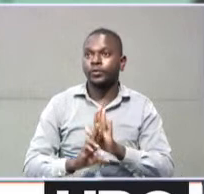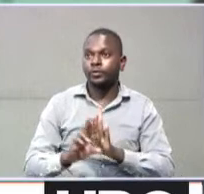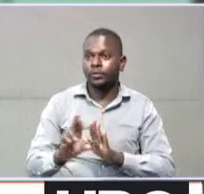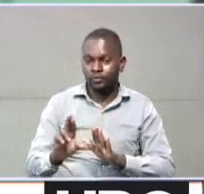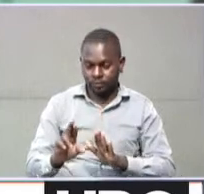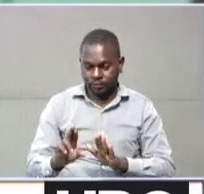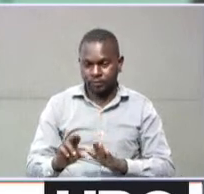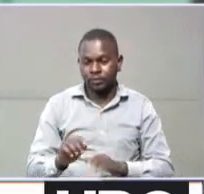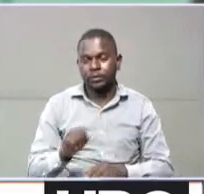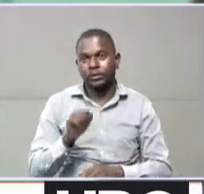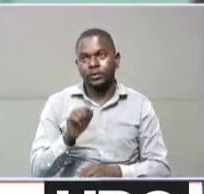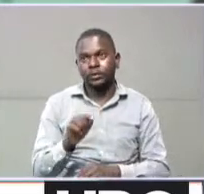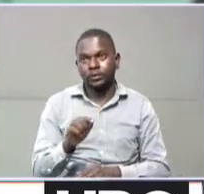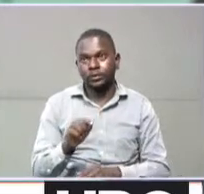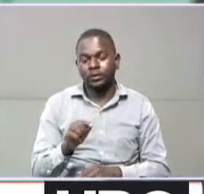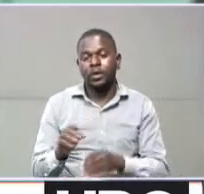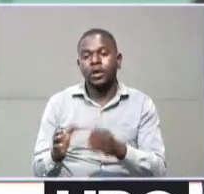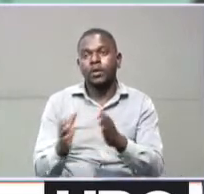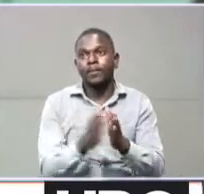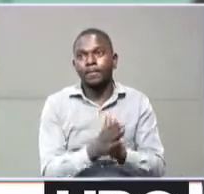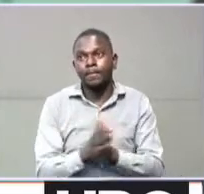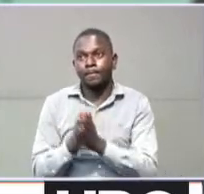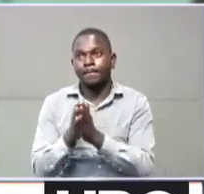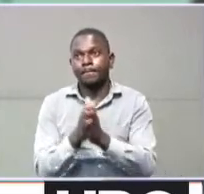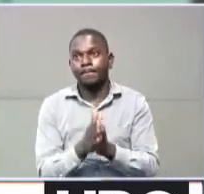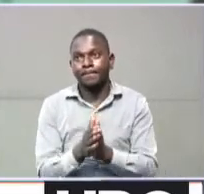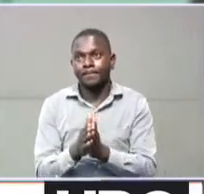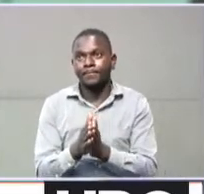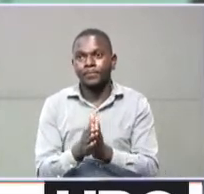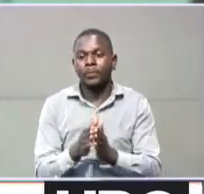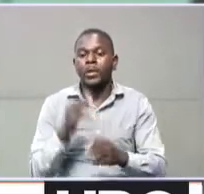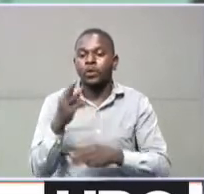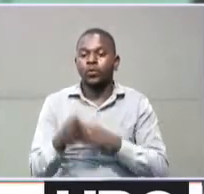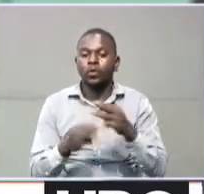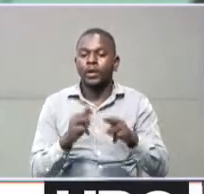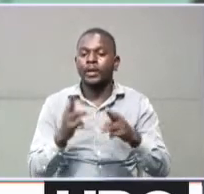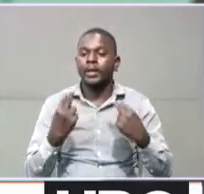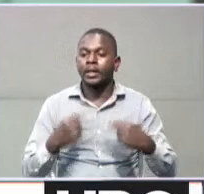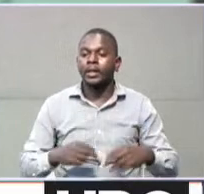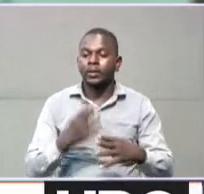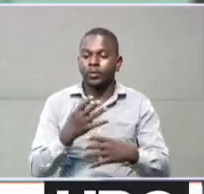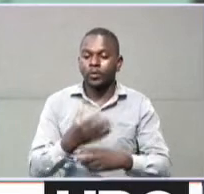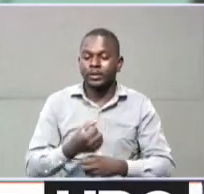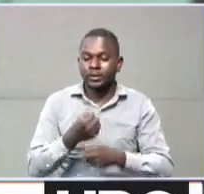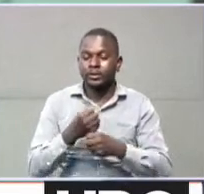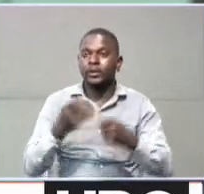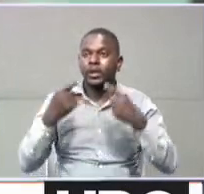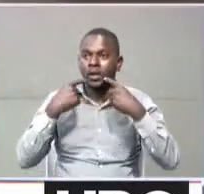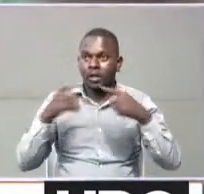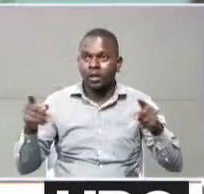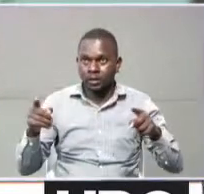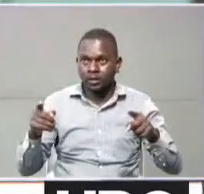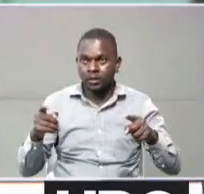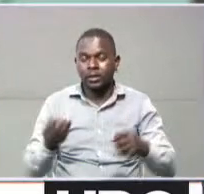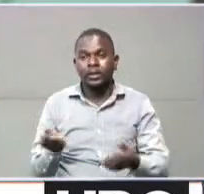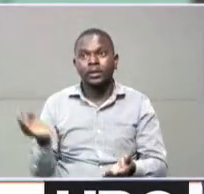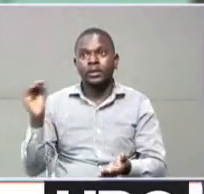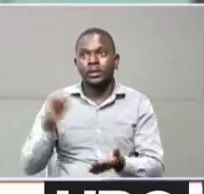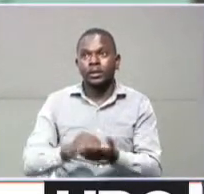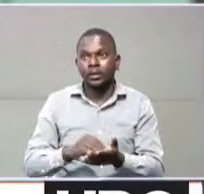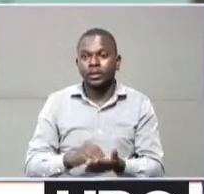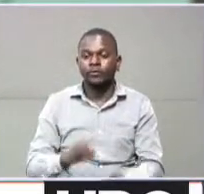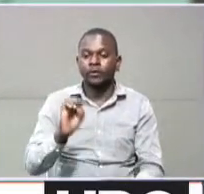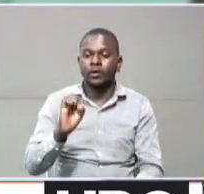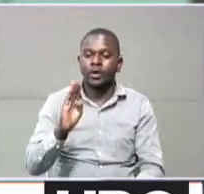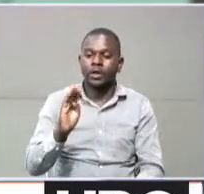the dearest sea together with the world health organization have announced the resurface of a